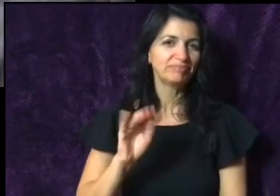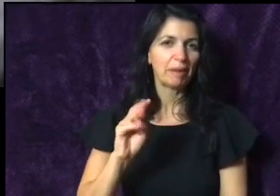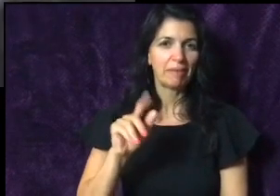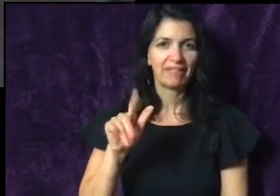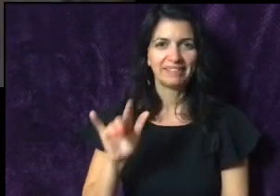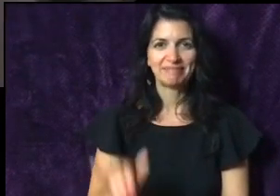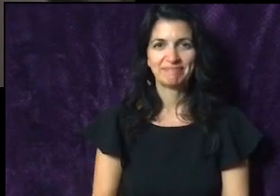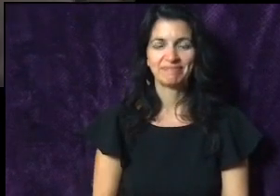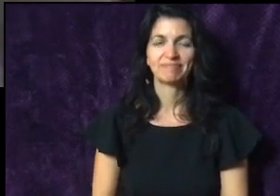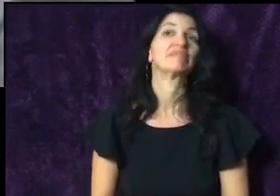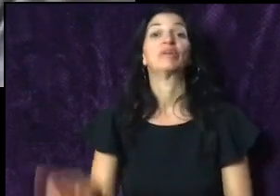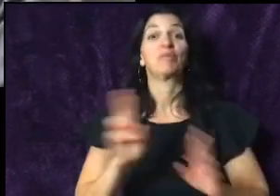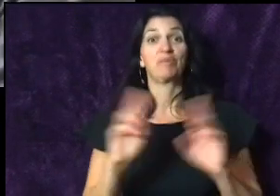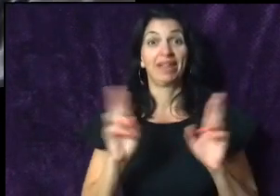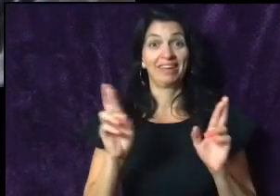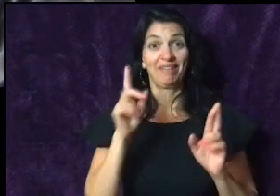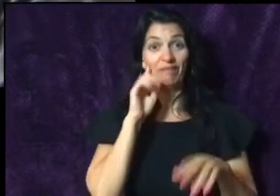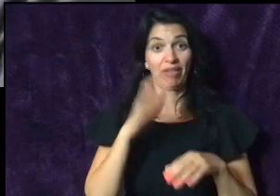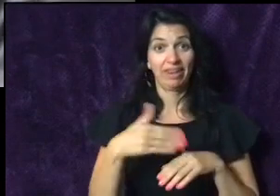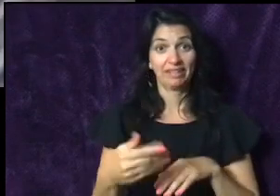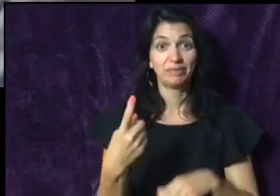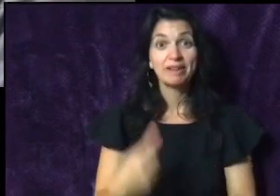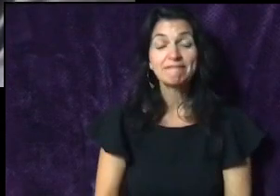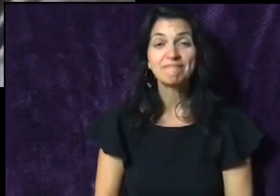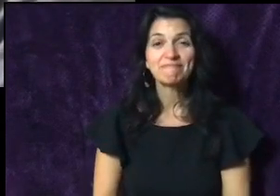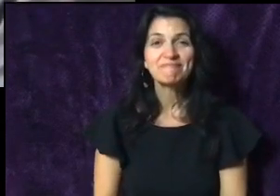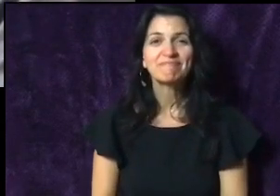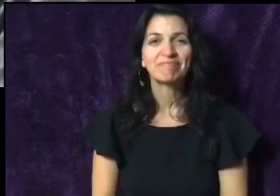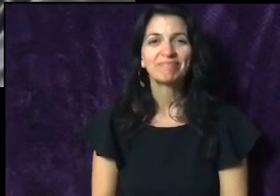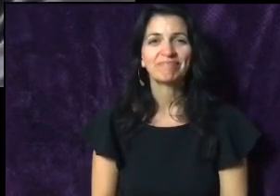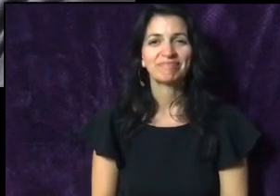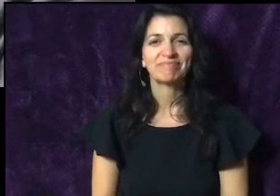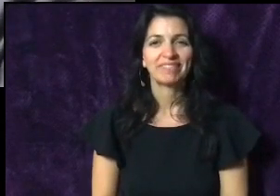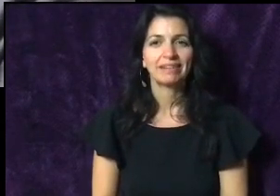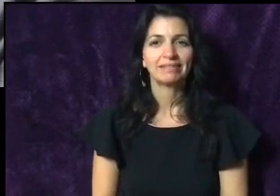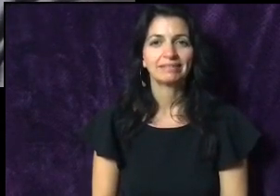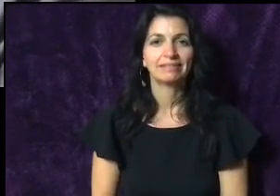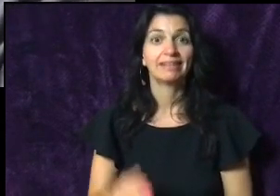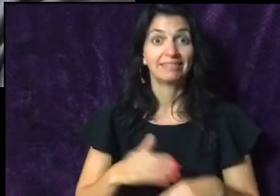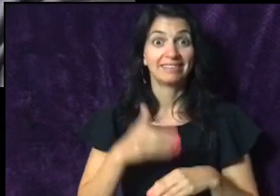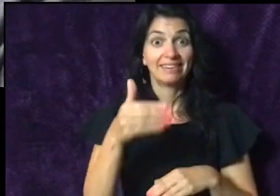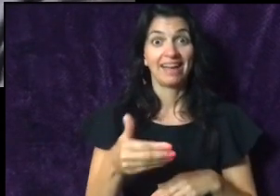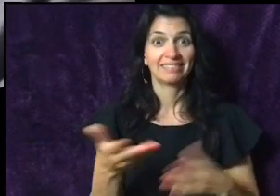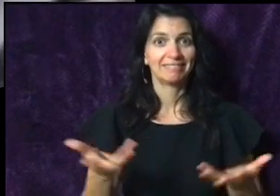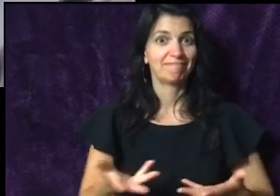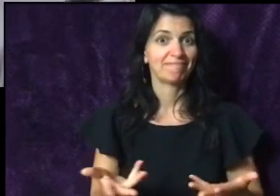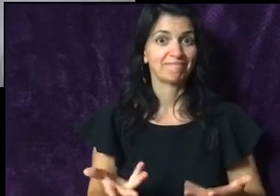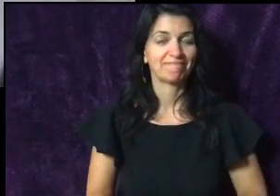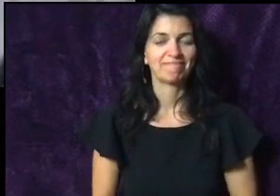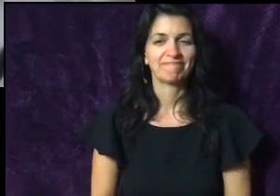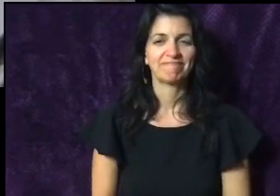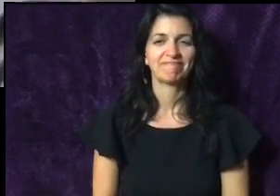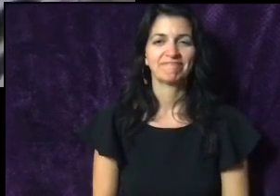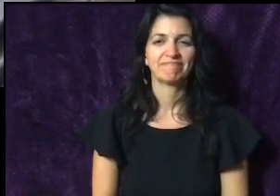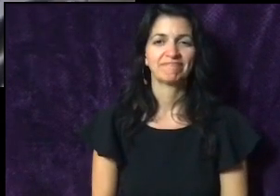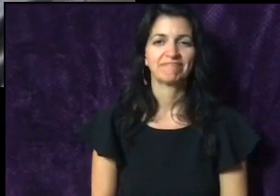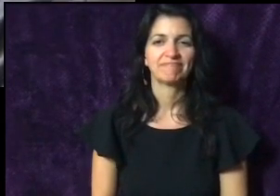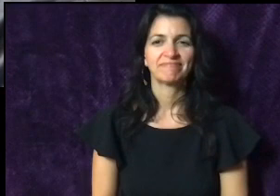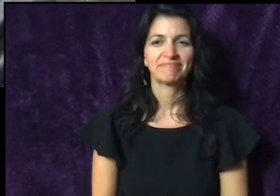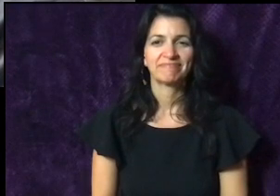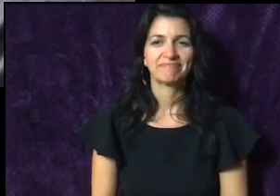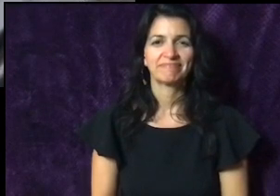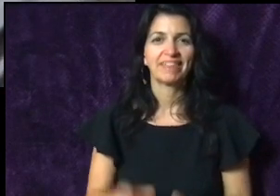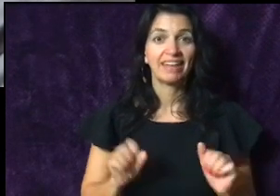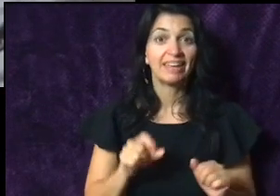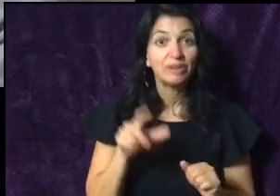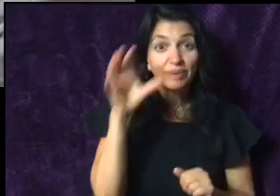That's the melody. All right, ready for the next one? Okay, here is the next melody. Can you guess